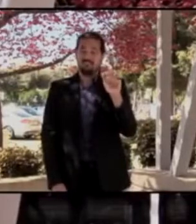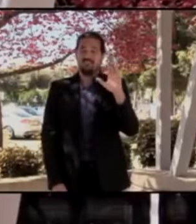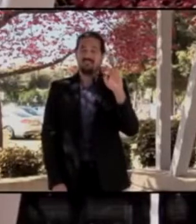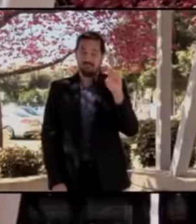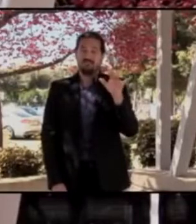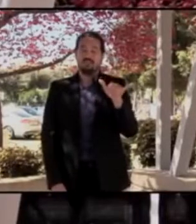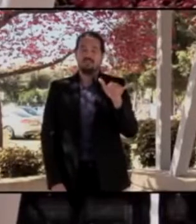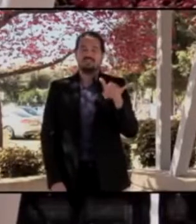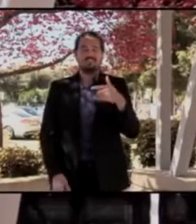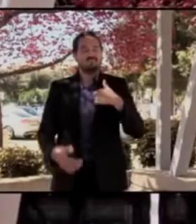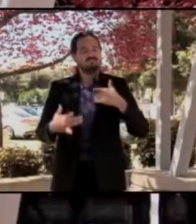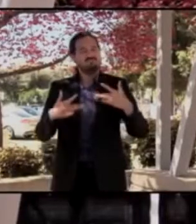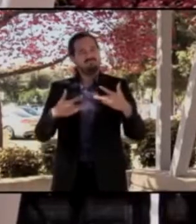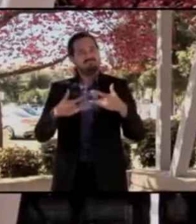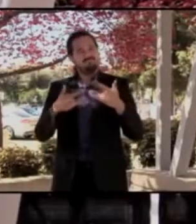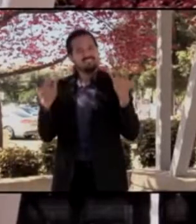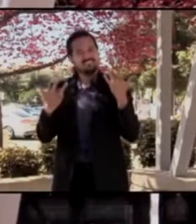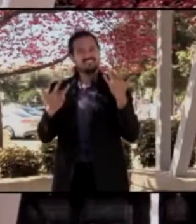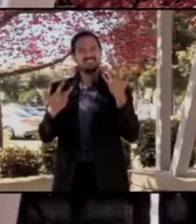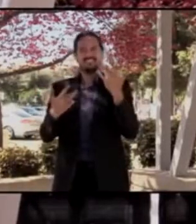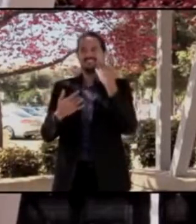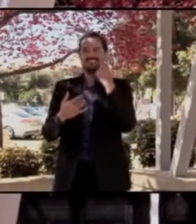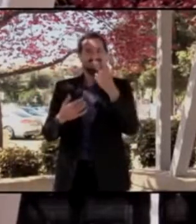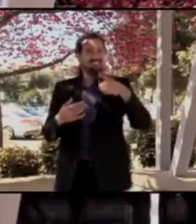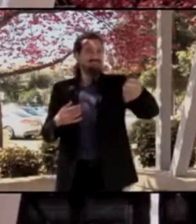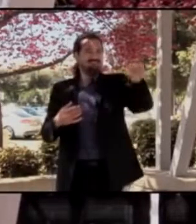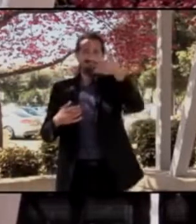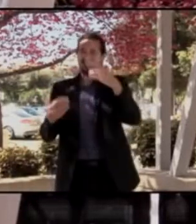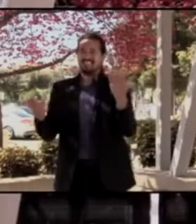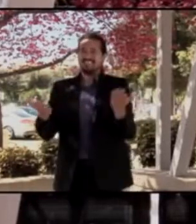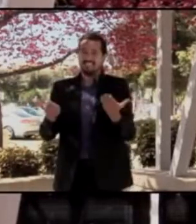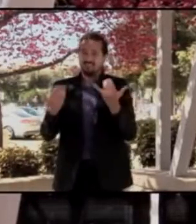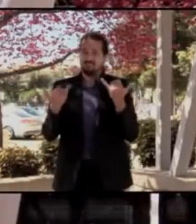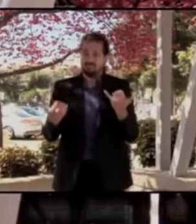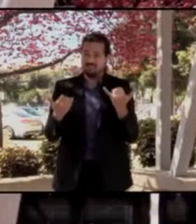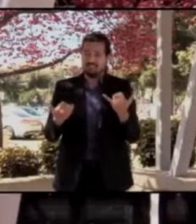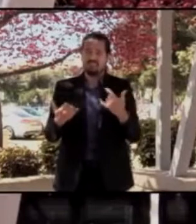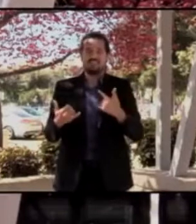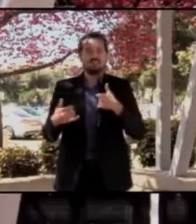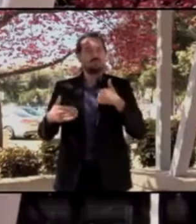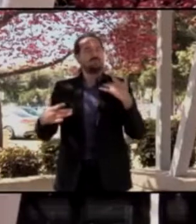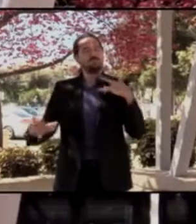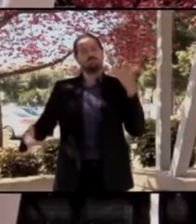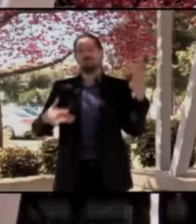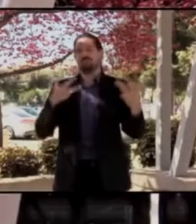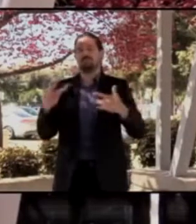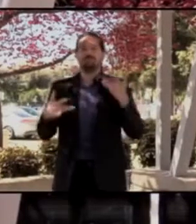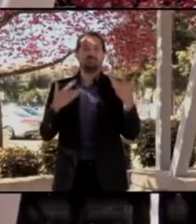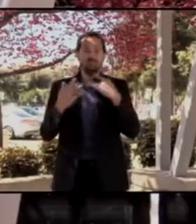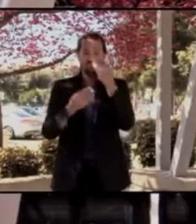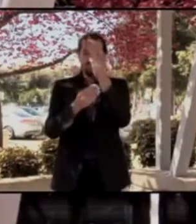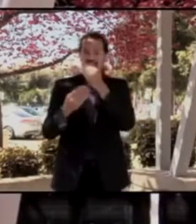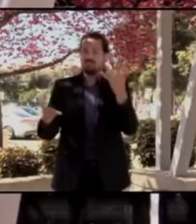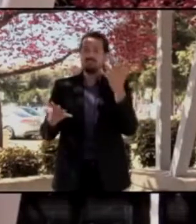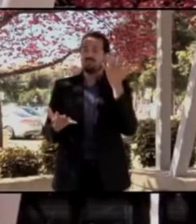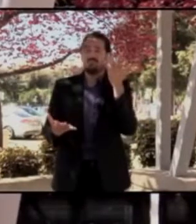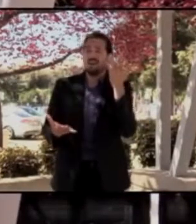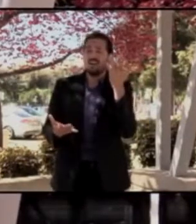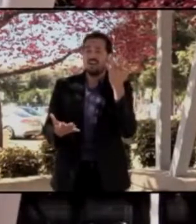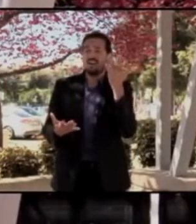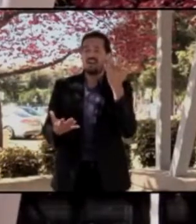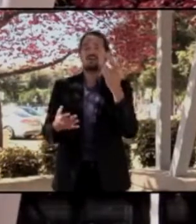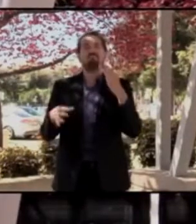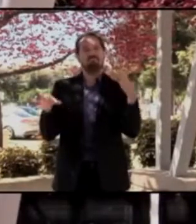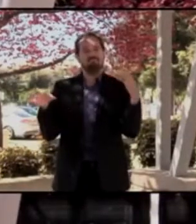always. And I'm really thrilled to be here today because it's such an important milestone. Over